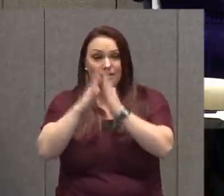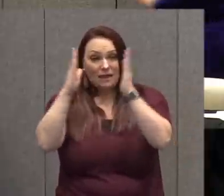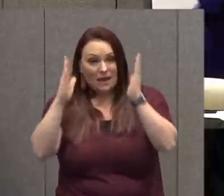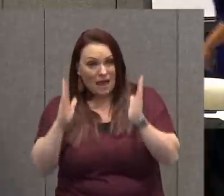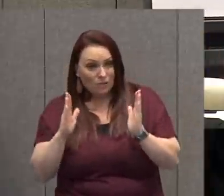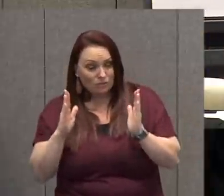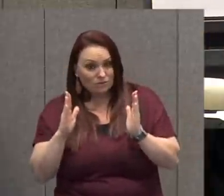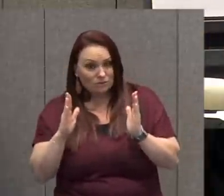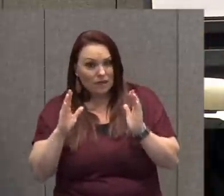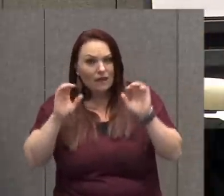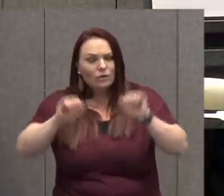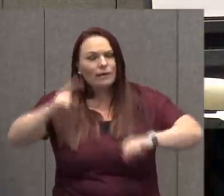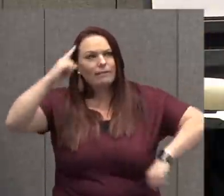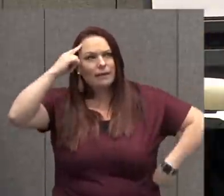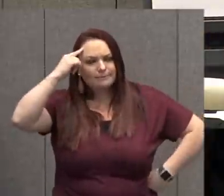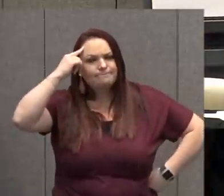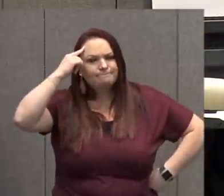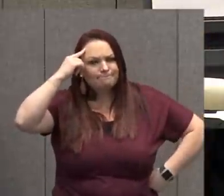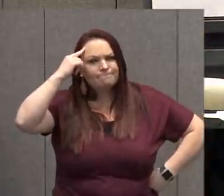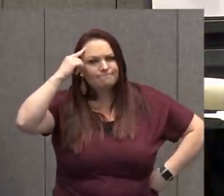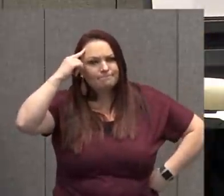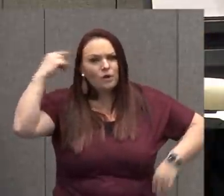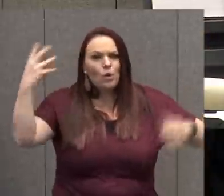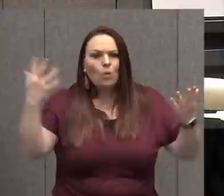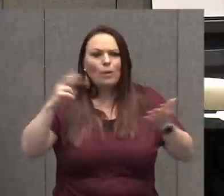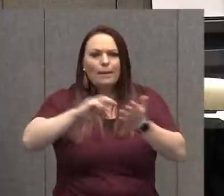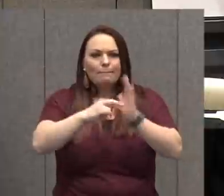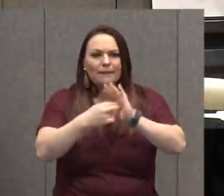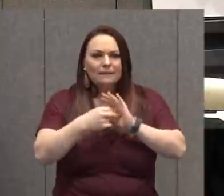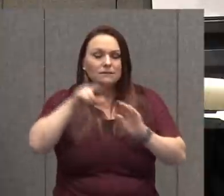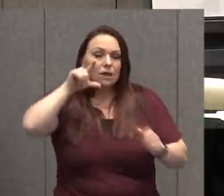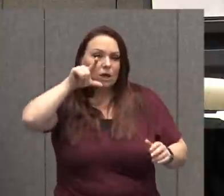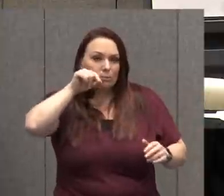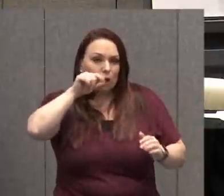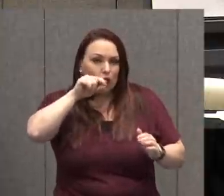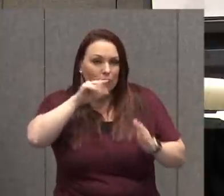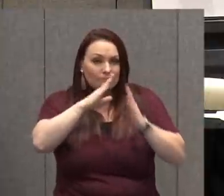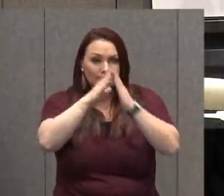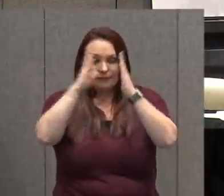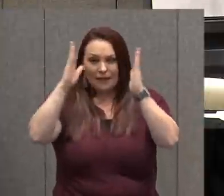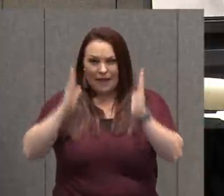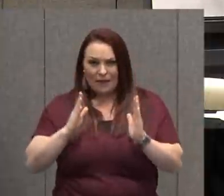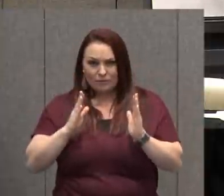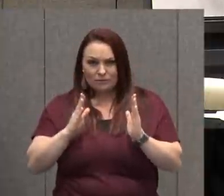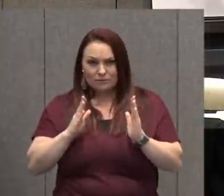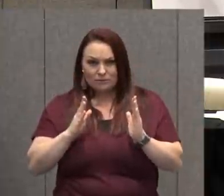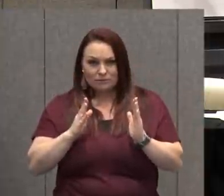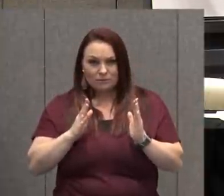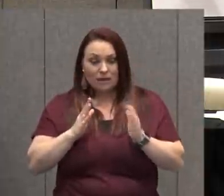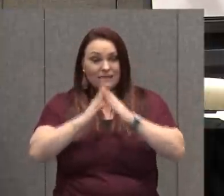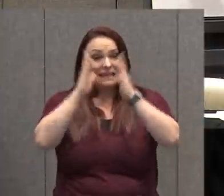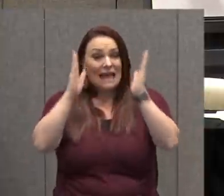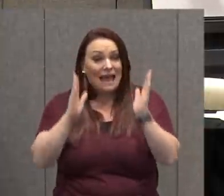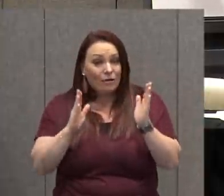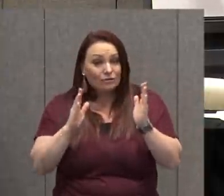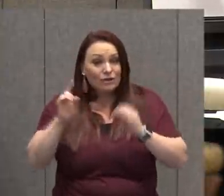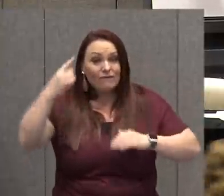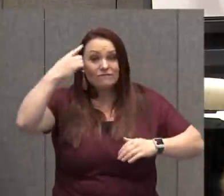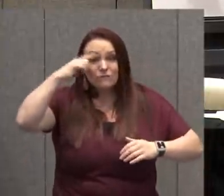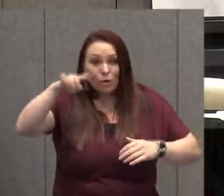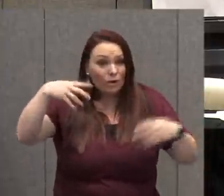And then you can think, what is a birdhouse? When you see that big word, you go, it's a house for